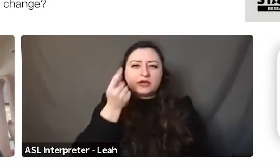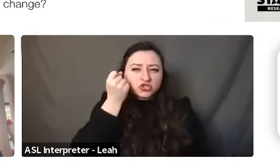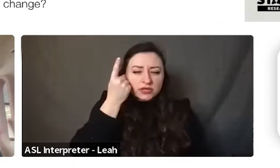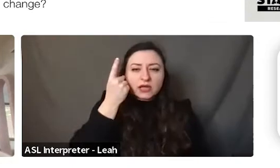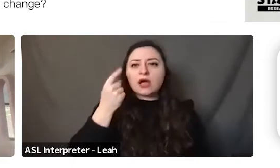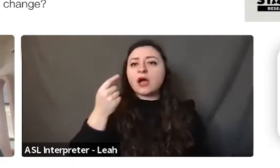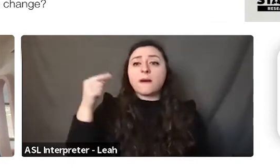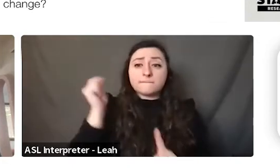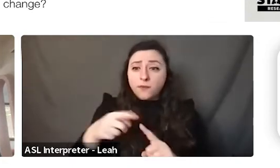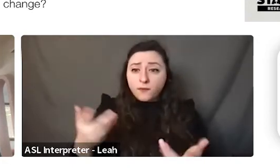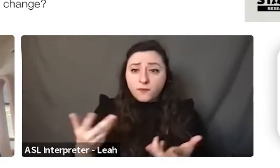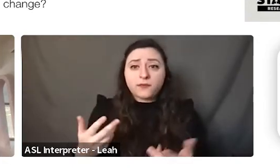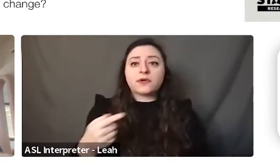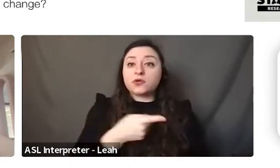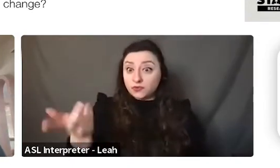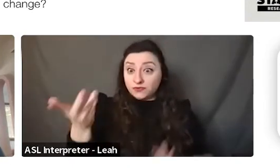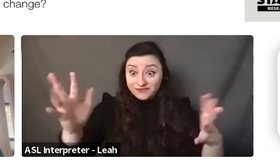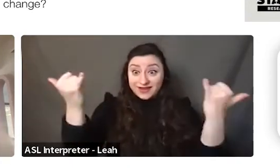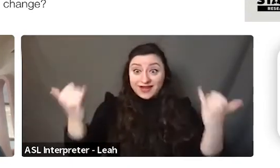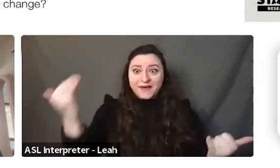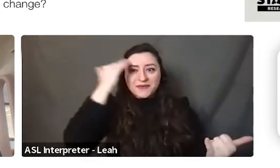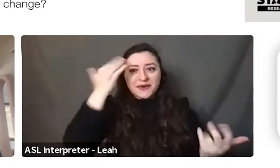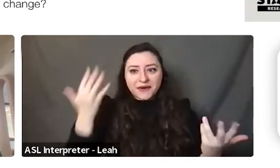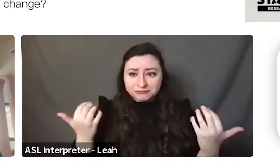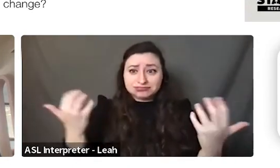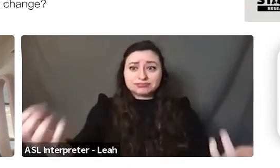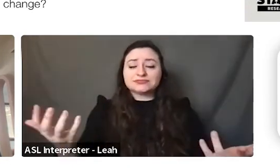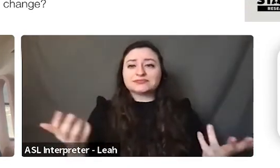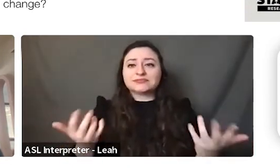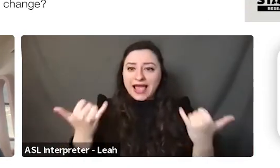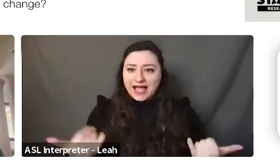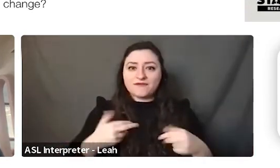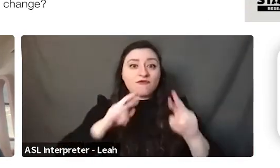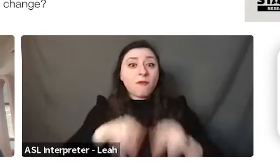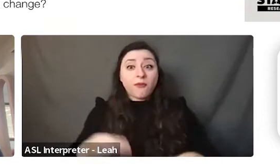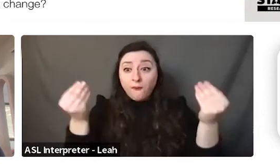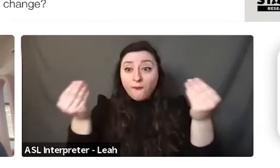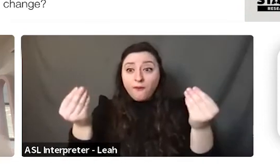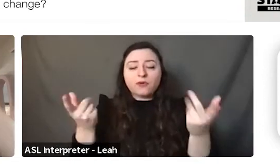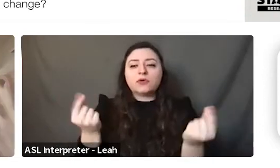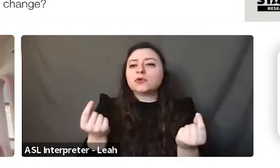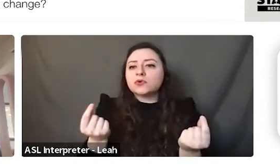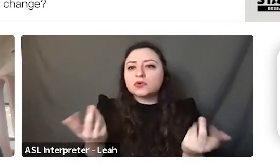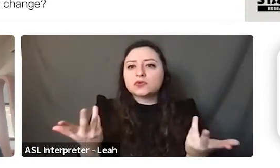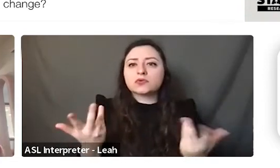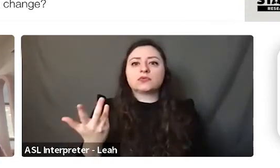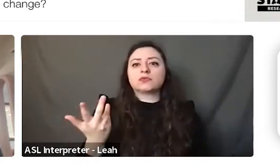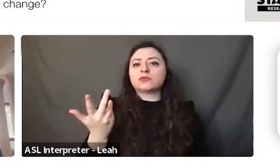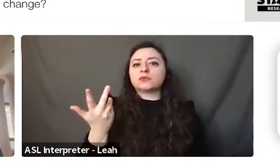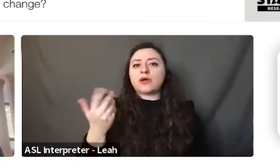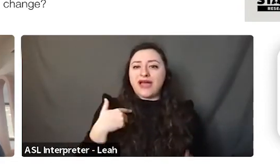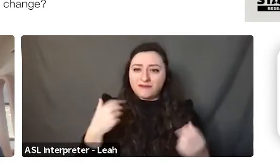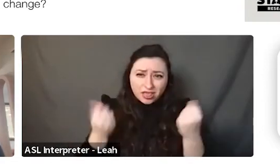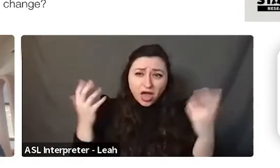main question is that, okay, now you all know this, we know this, we have this report, what do we do from here? There's a lot of work